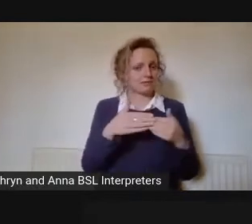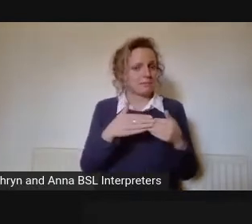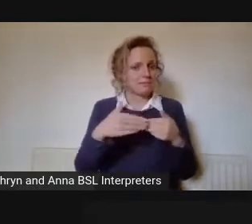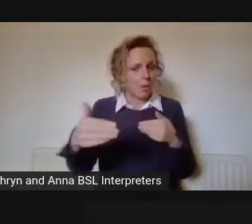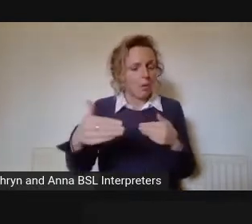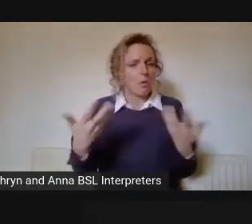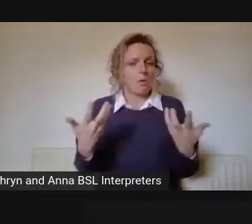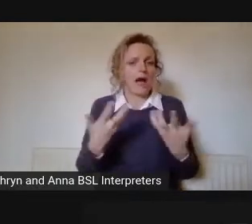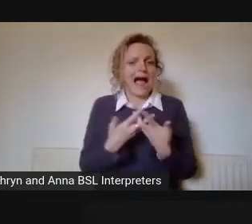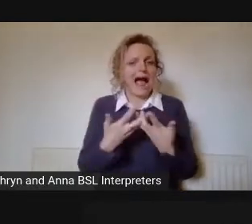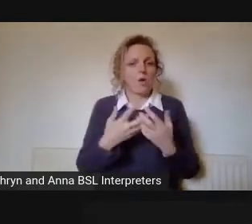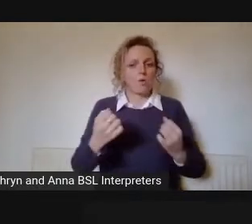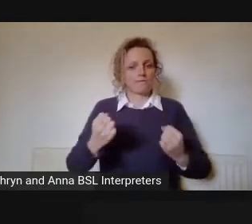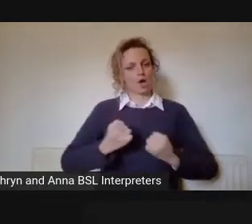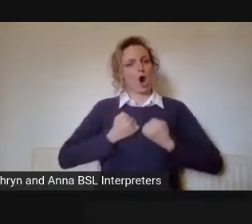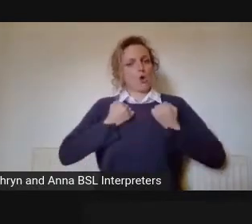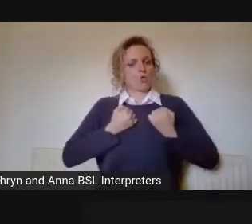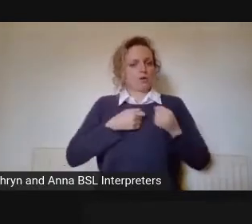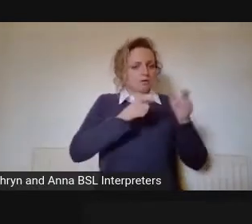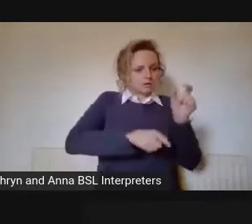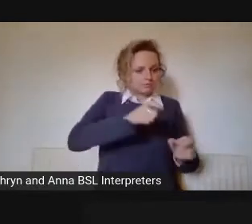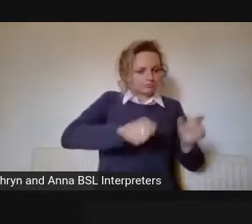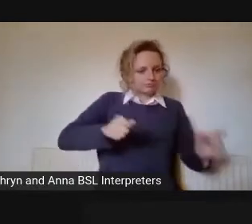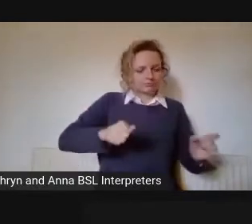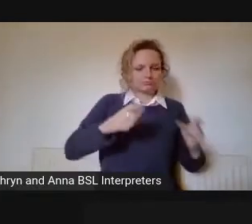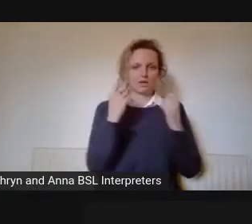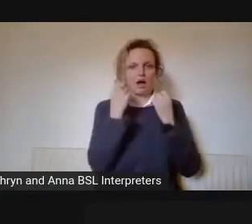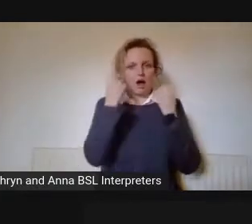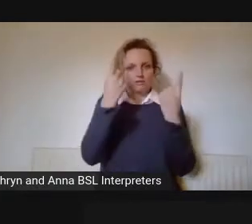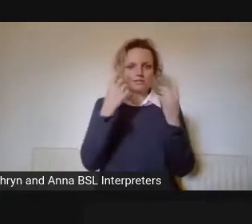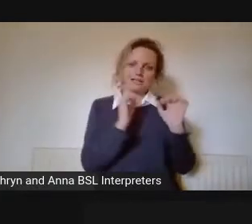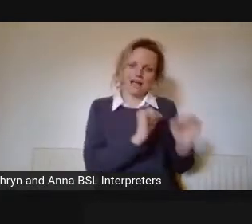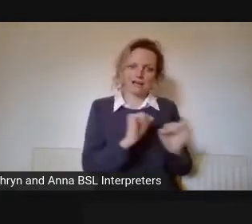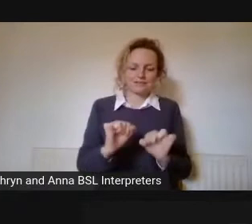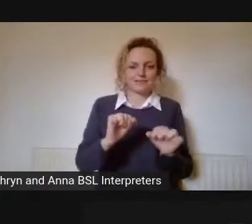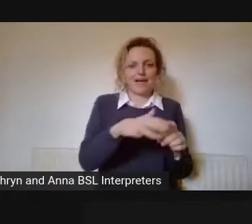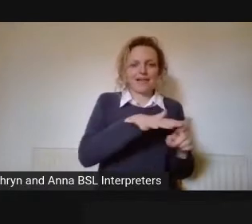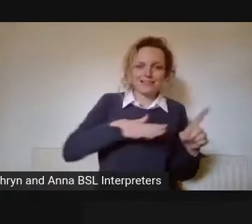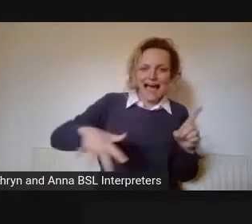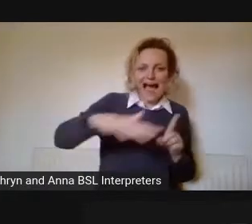also understand the land that they may or may not own.